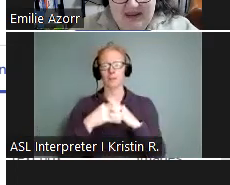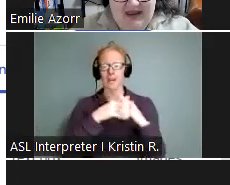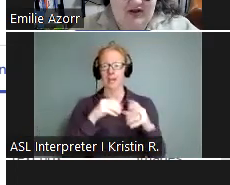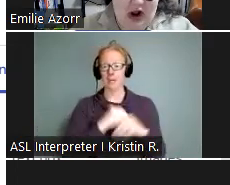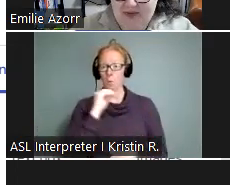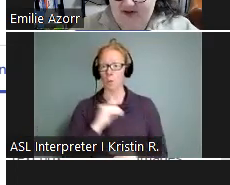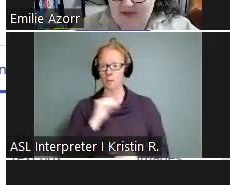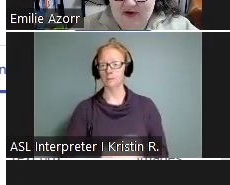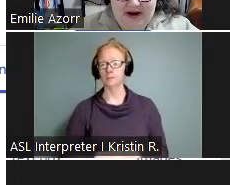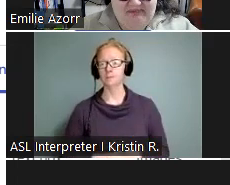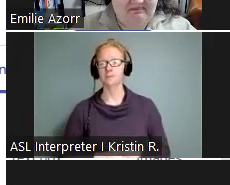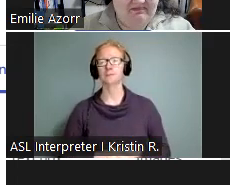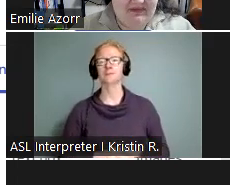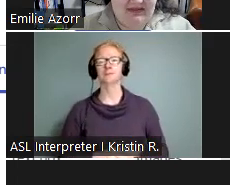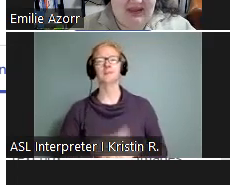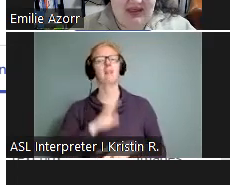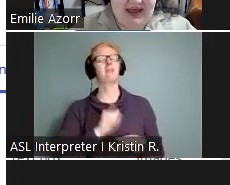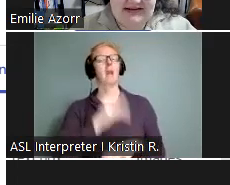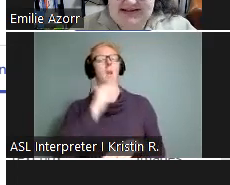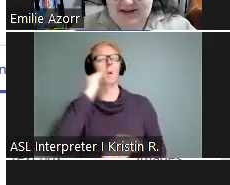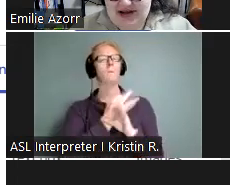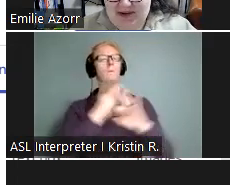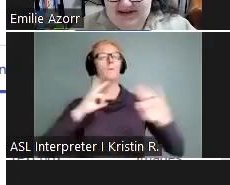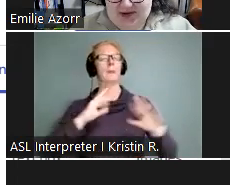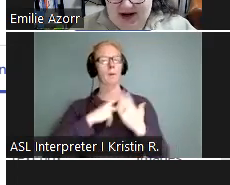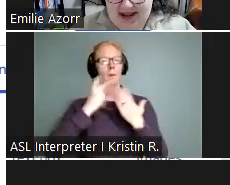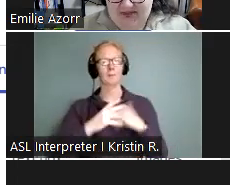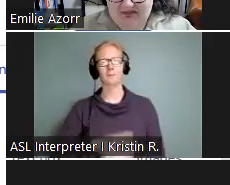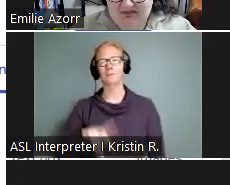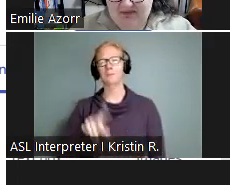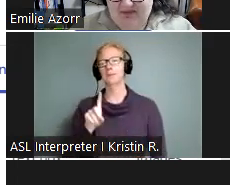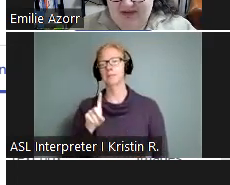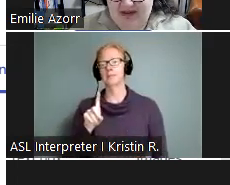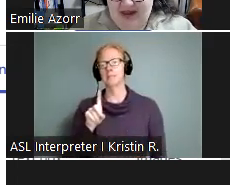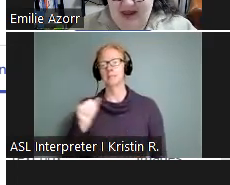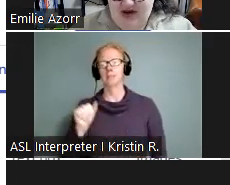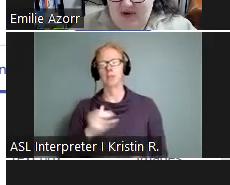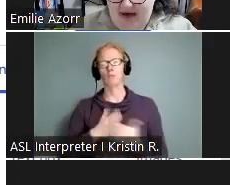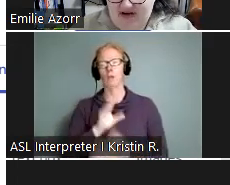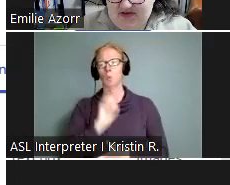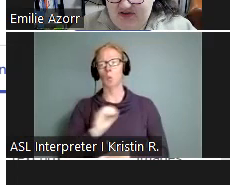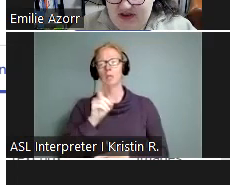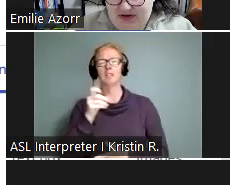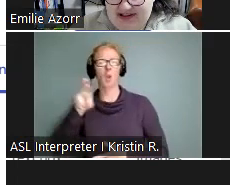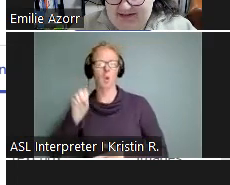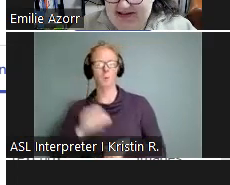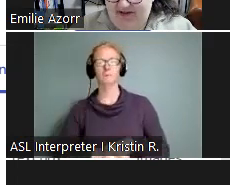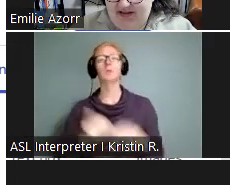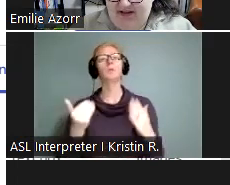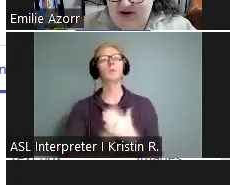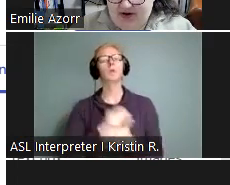America, their Home Free program, Disability Rights Oregon, New Avenues for